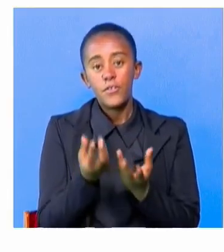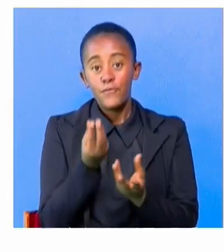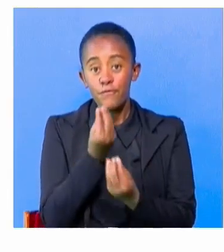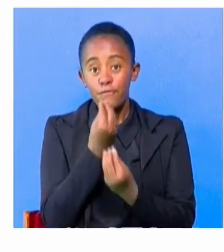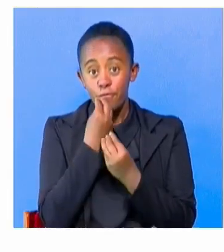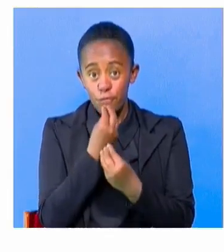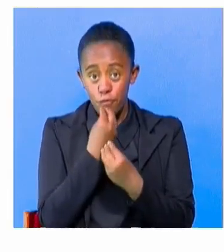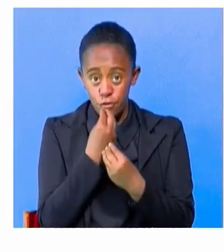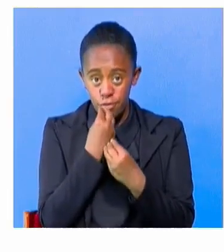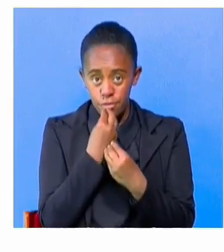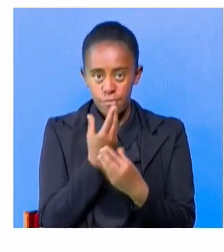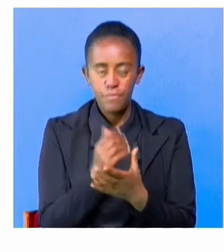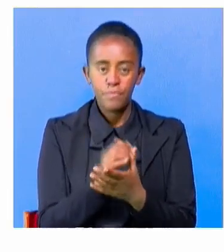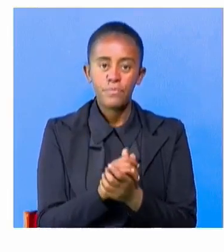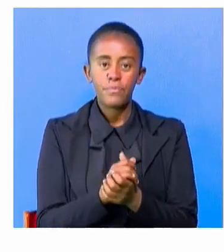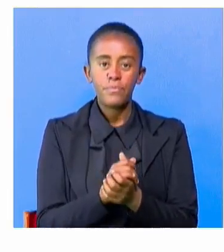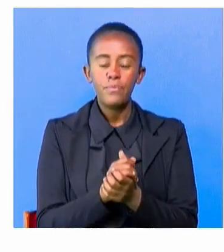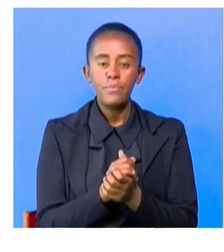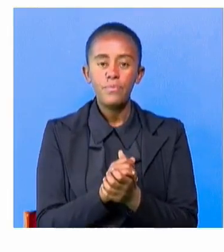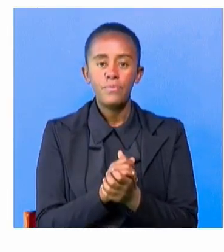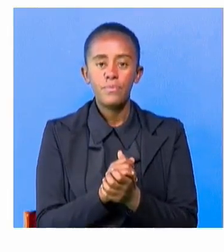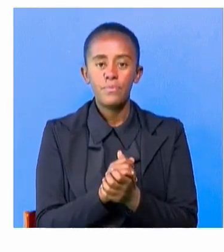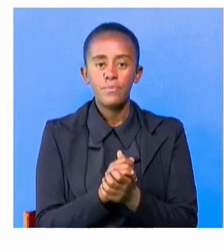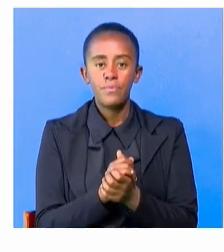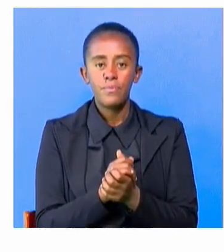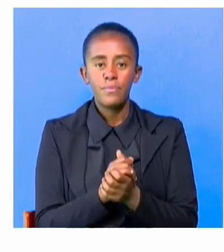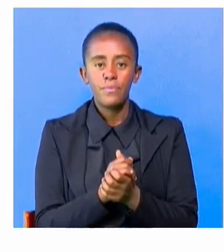food is